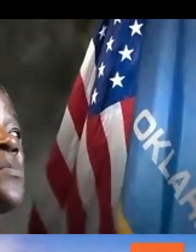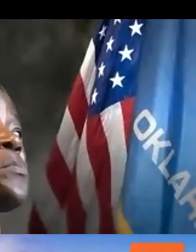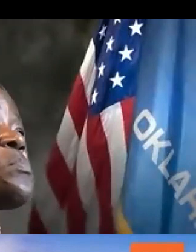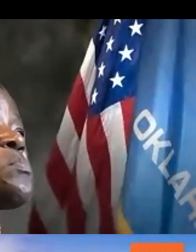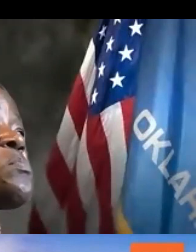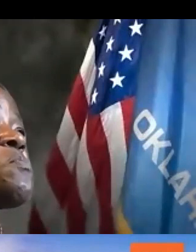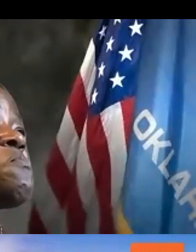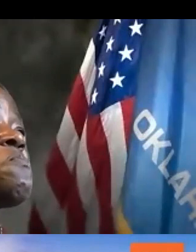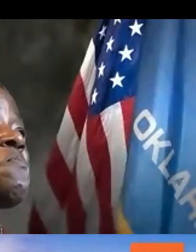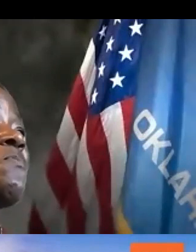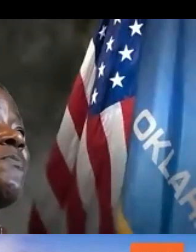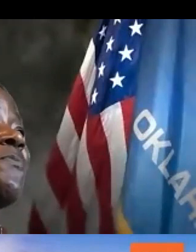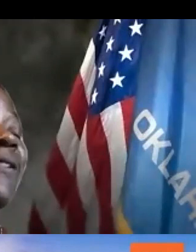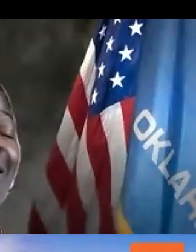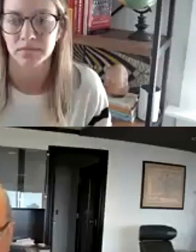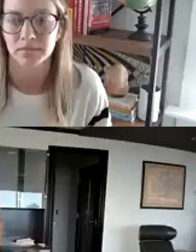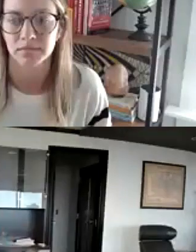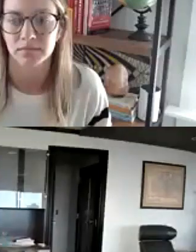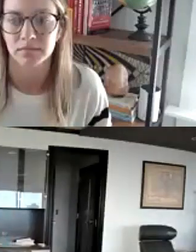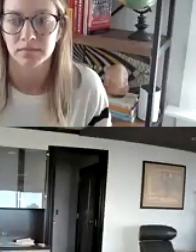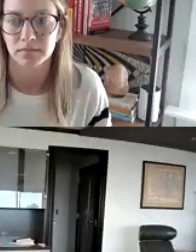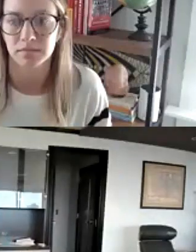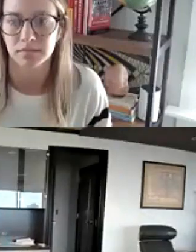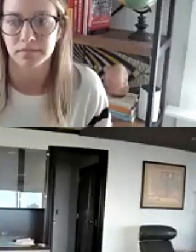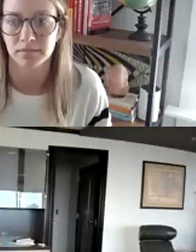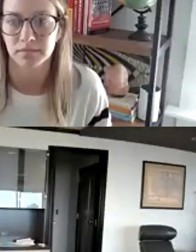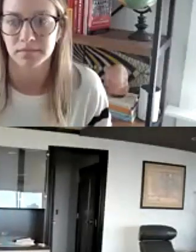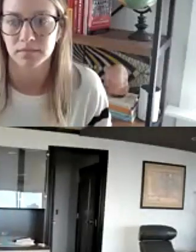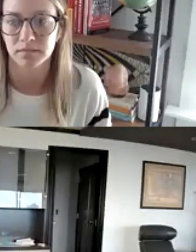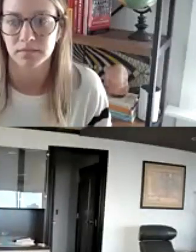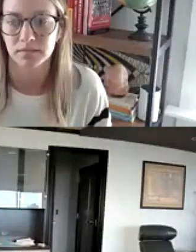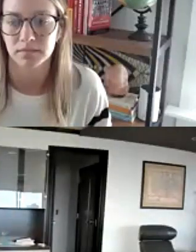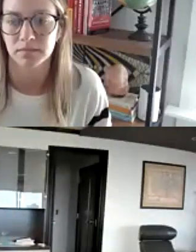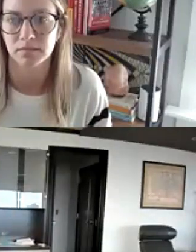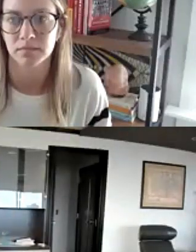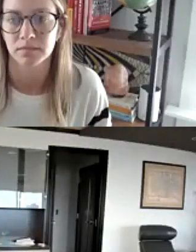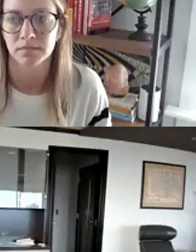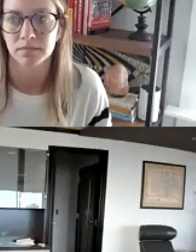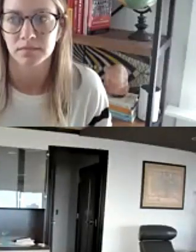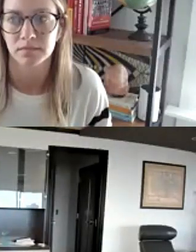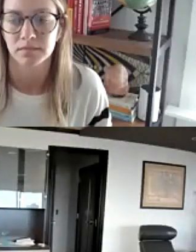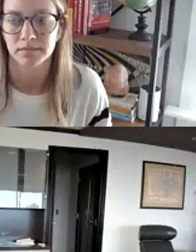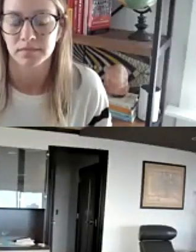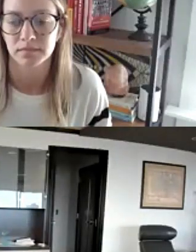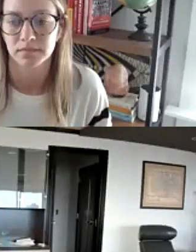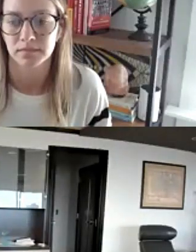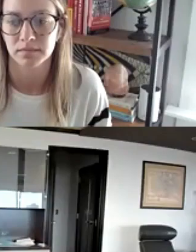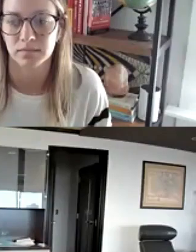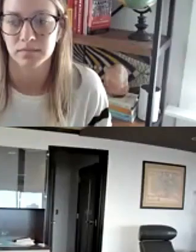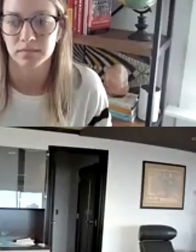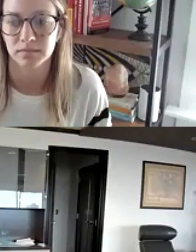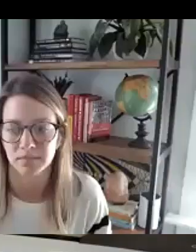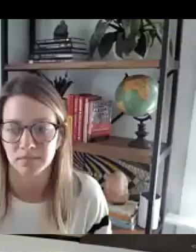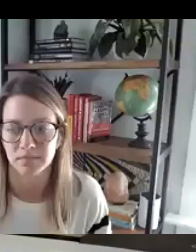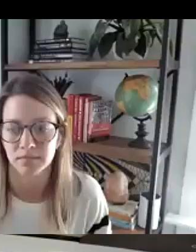last thoughts you could share about either how the PPS or anything else has helped you staff. Yeah, I think it boils down to a couple different things. And